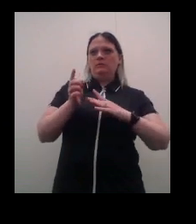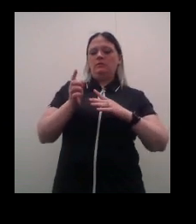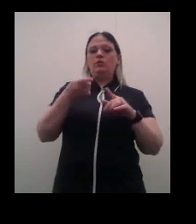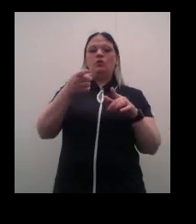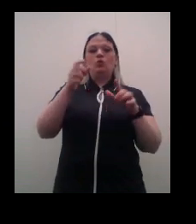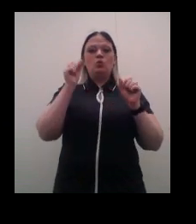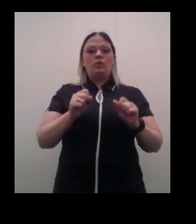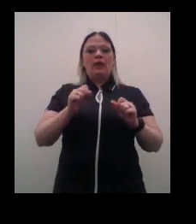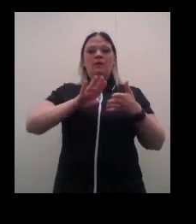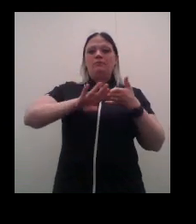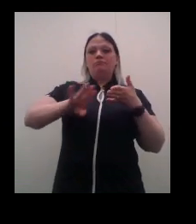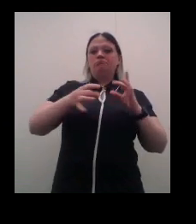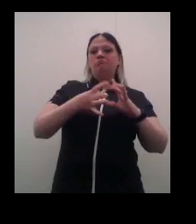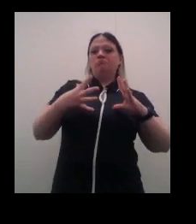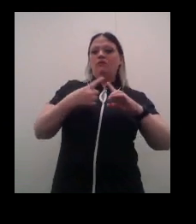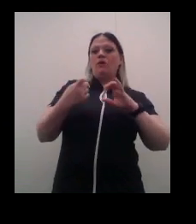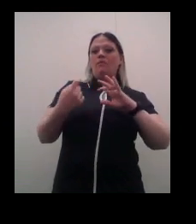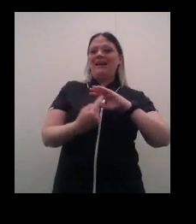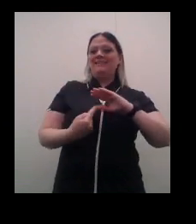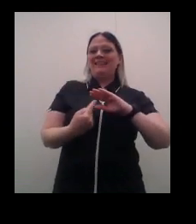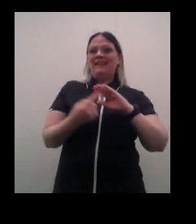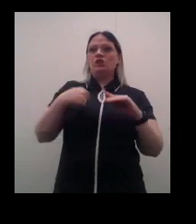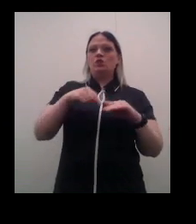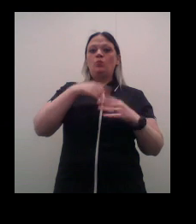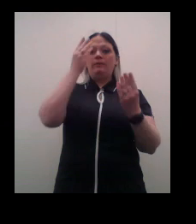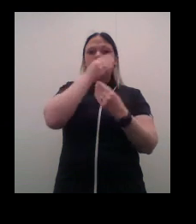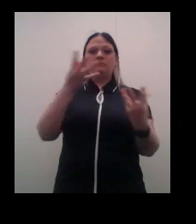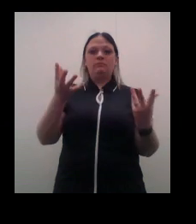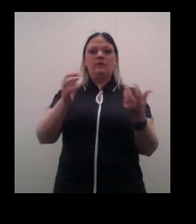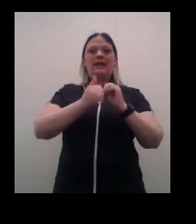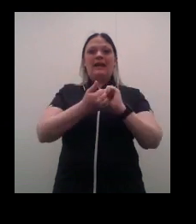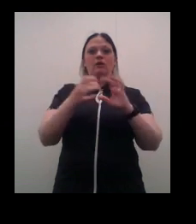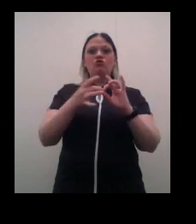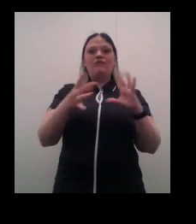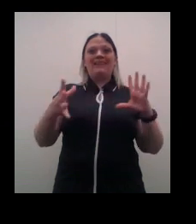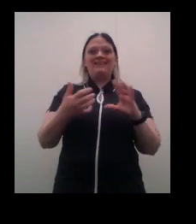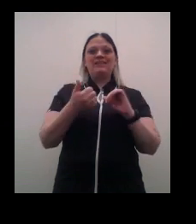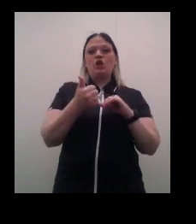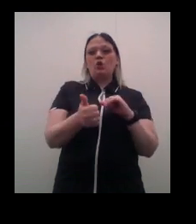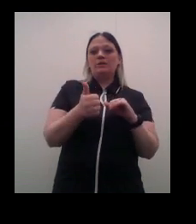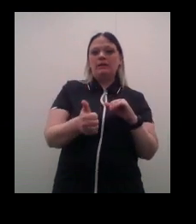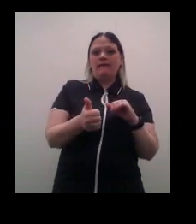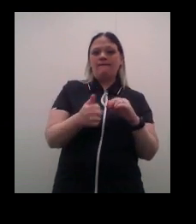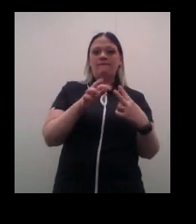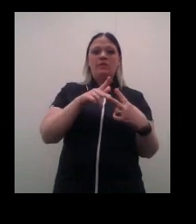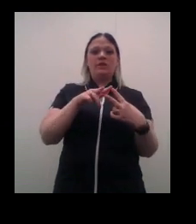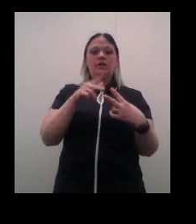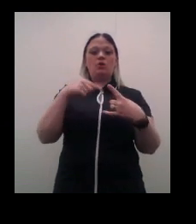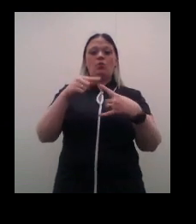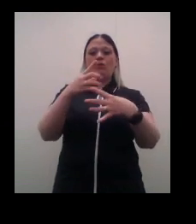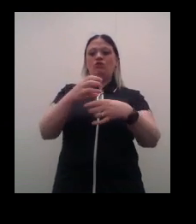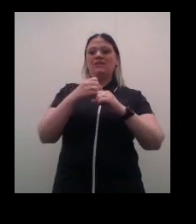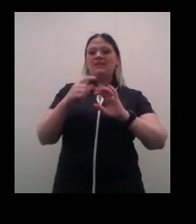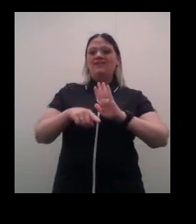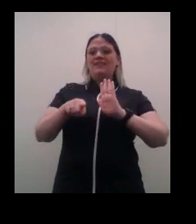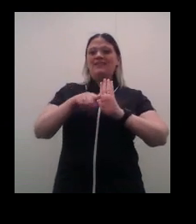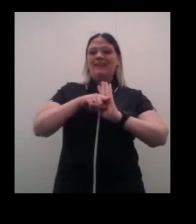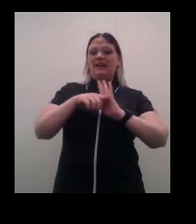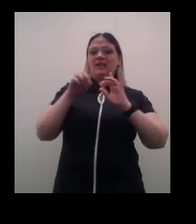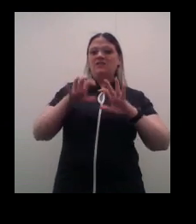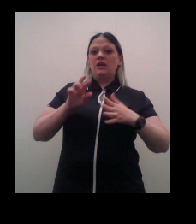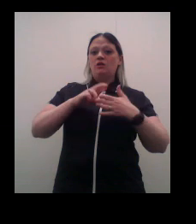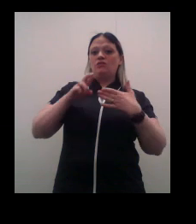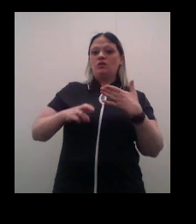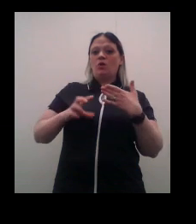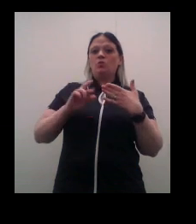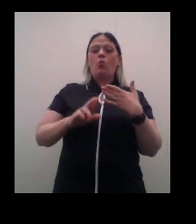from isolation. We give you information about how you can release yourself, either when you receive a negative test result, or